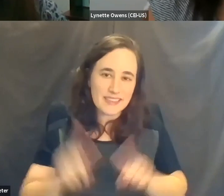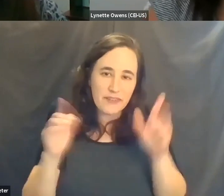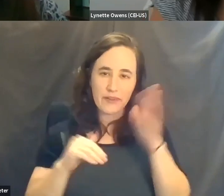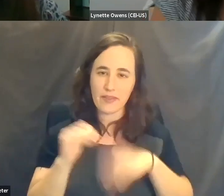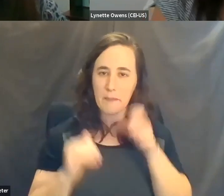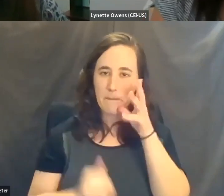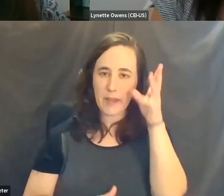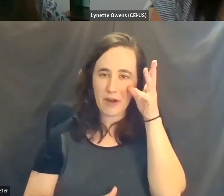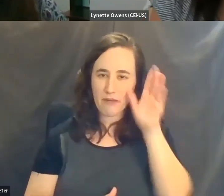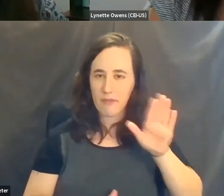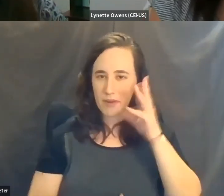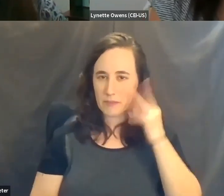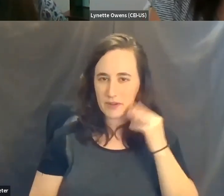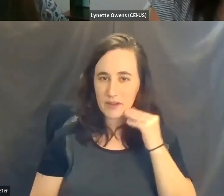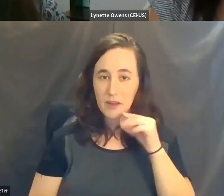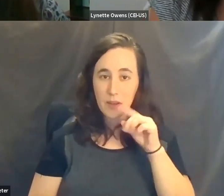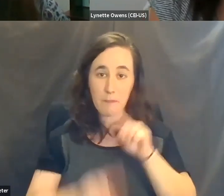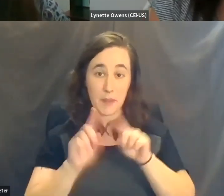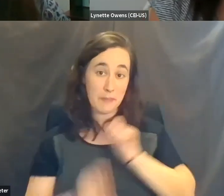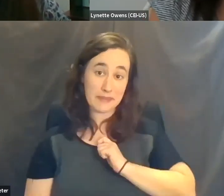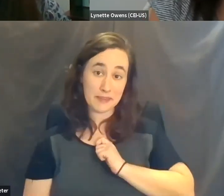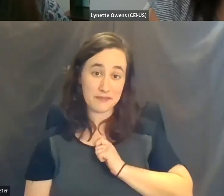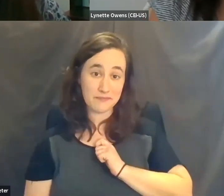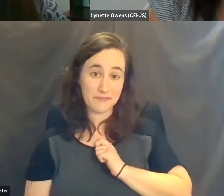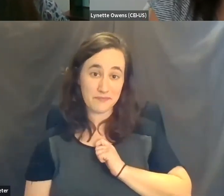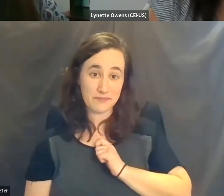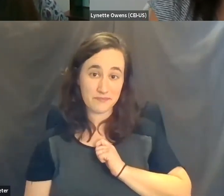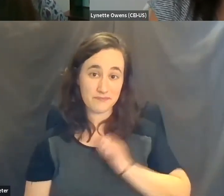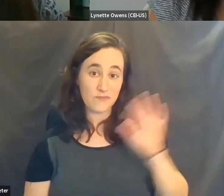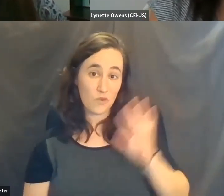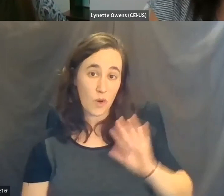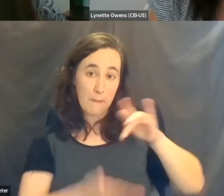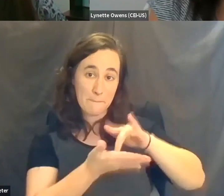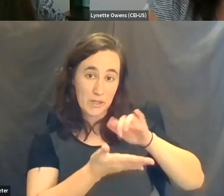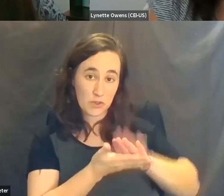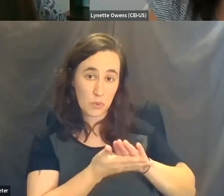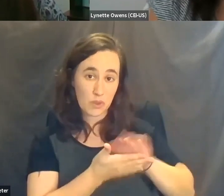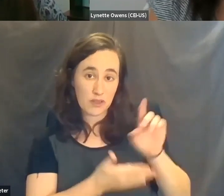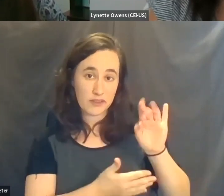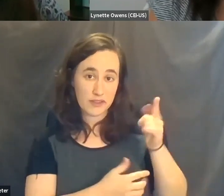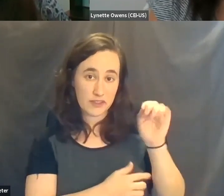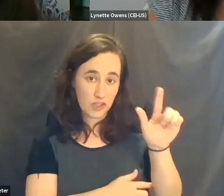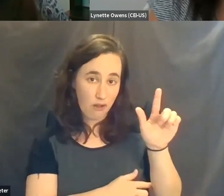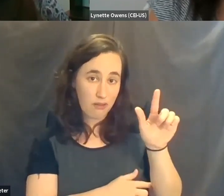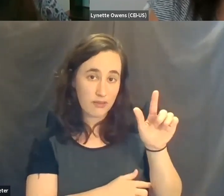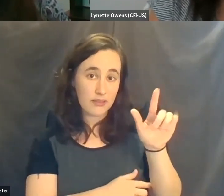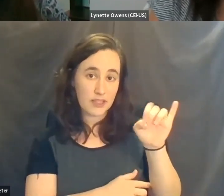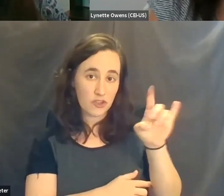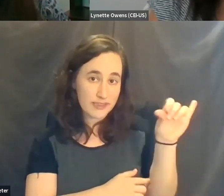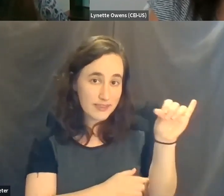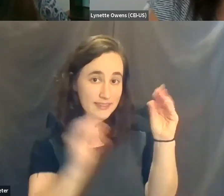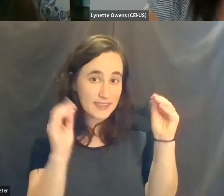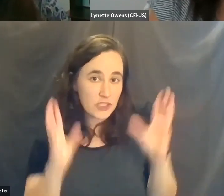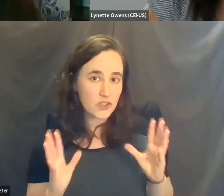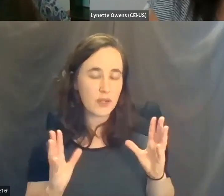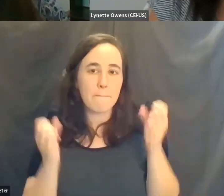I will say, as a former middle school digital literacy teacher, I had students all the time vocalizing to